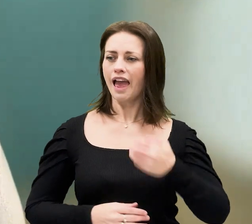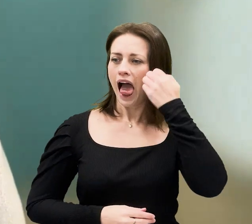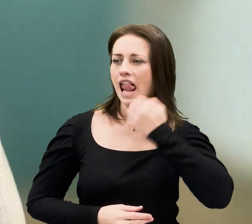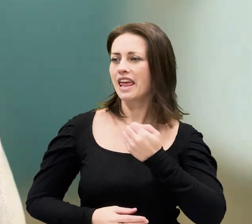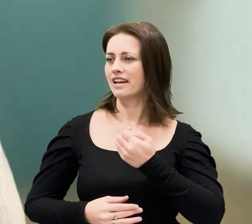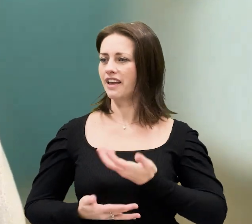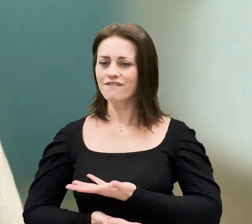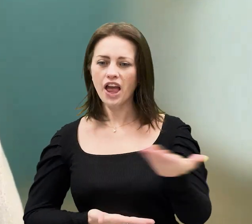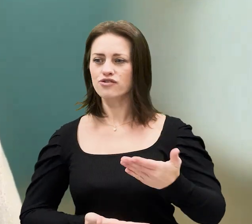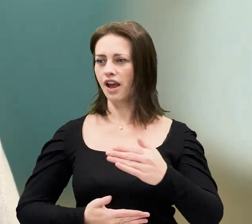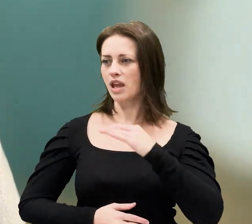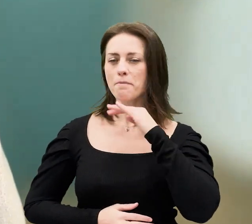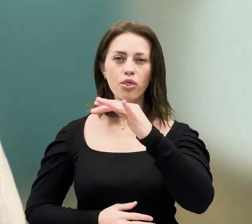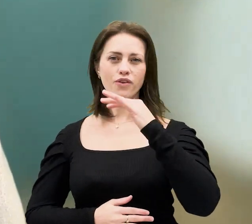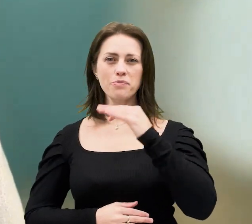too.